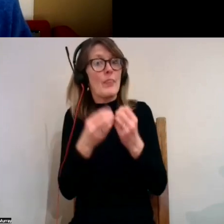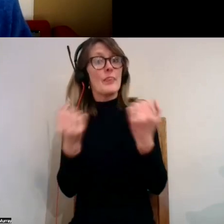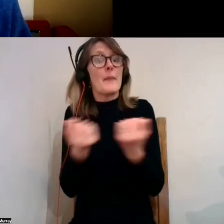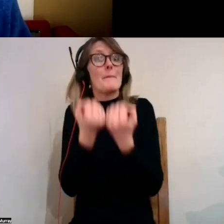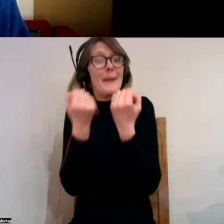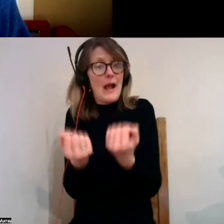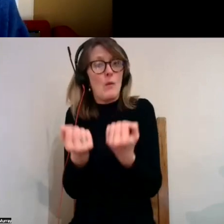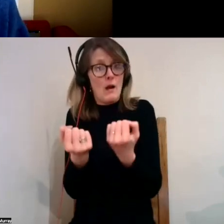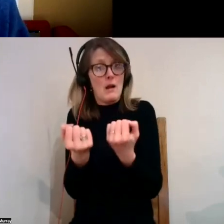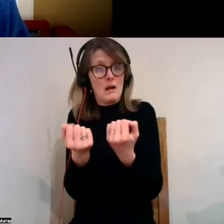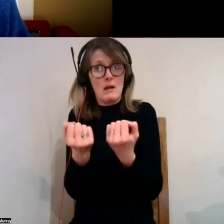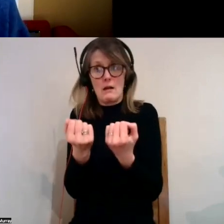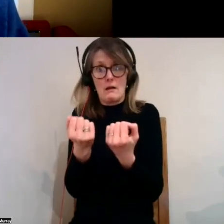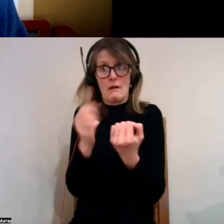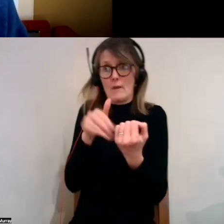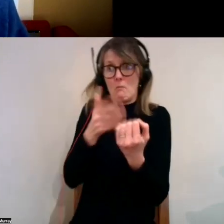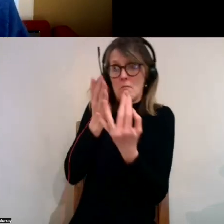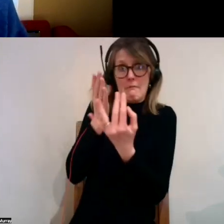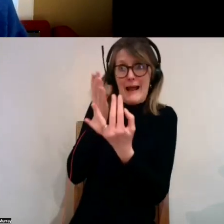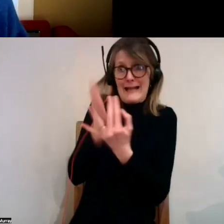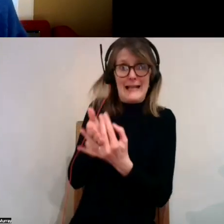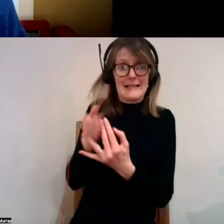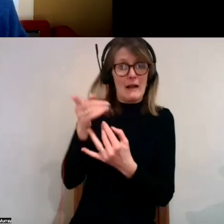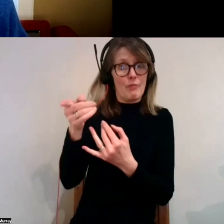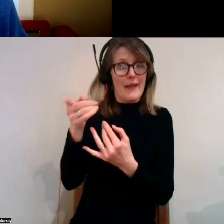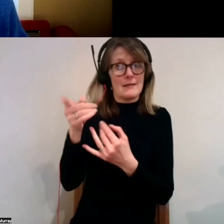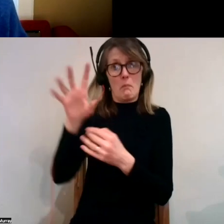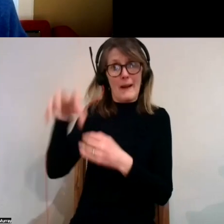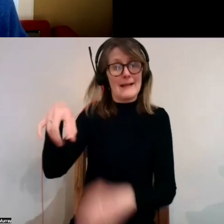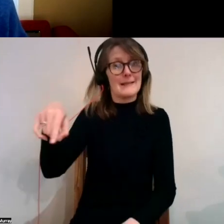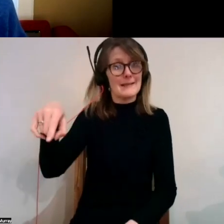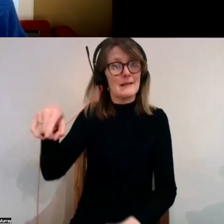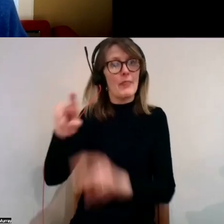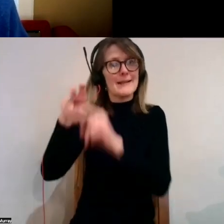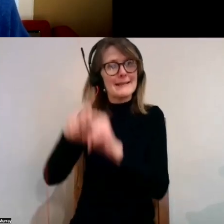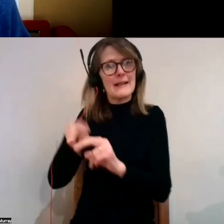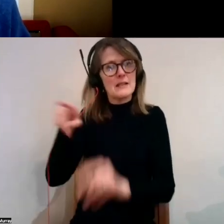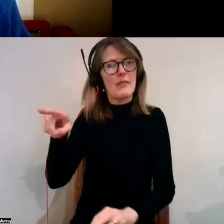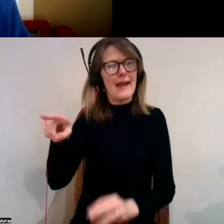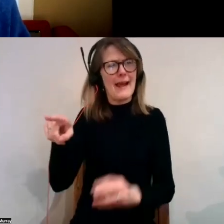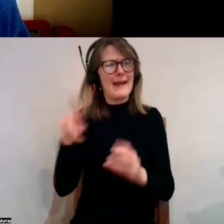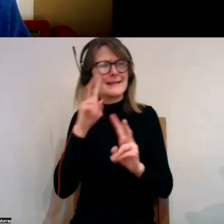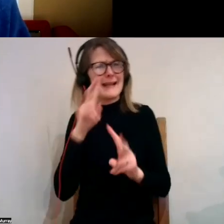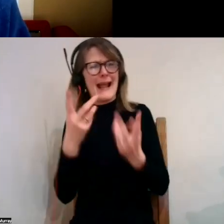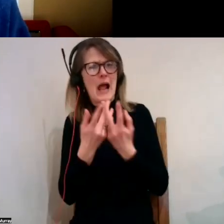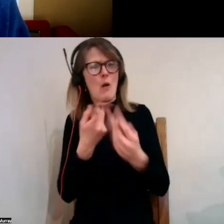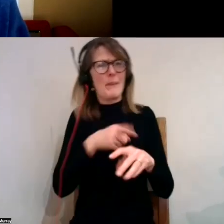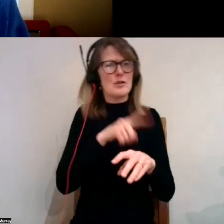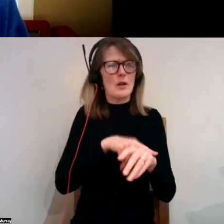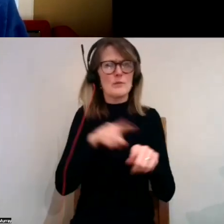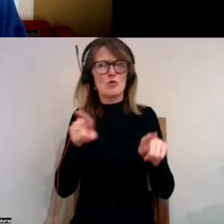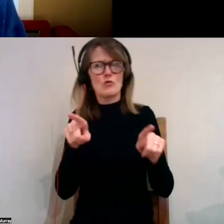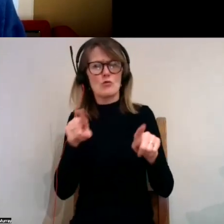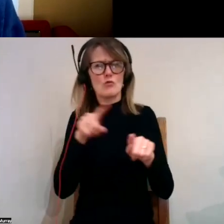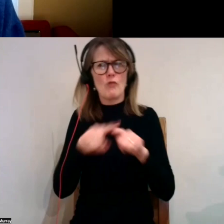that access, with that seat, with that place, and seeing how bishops tried to inhabit that place of power